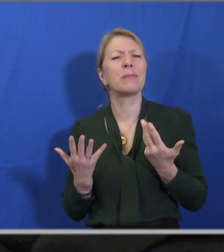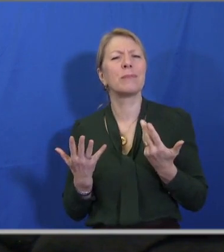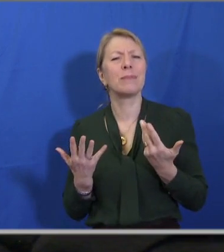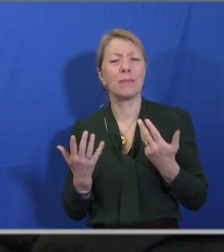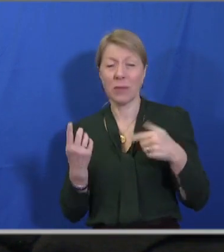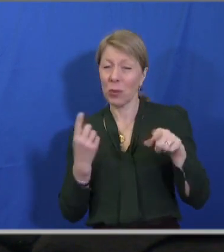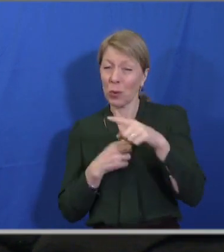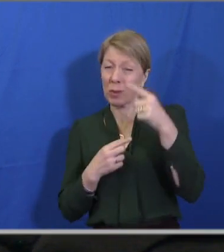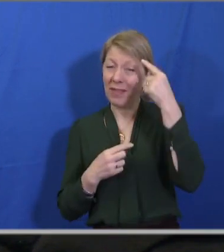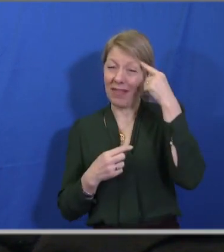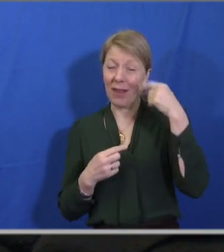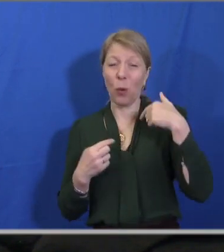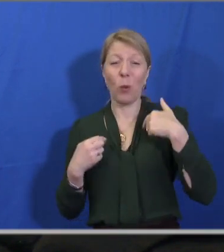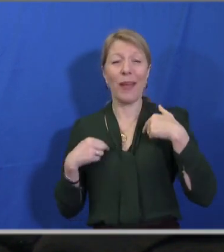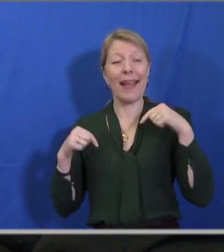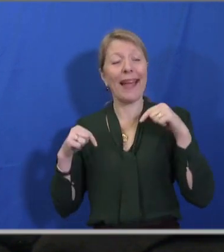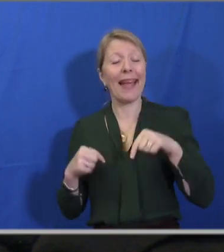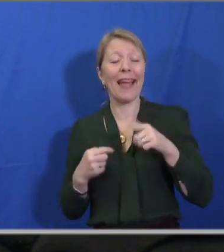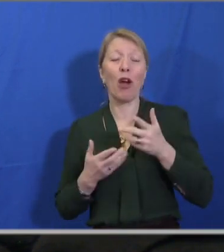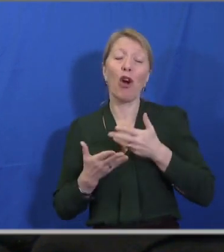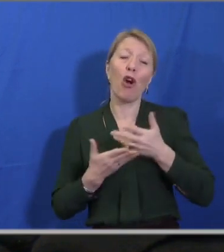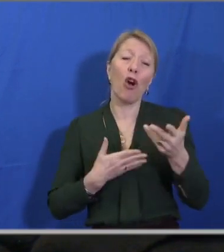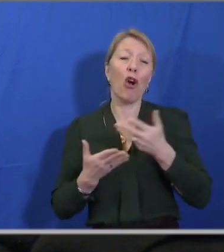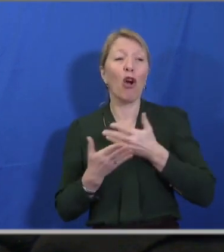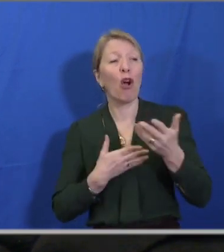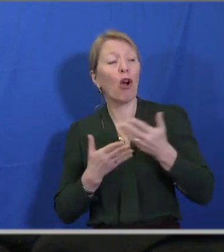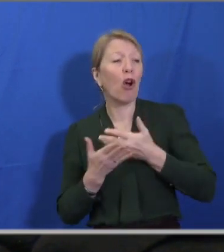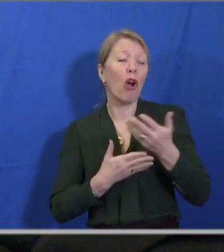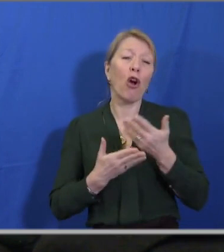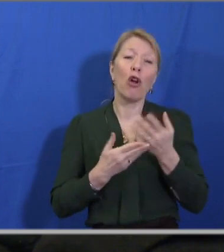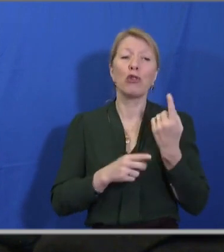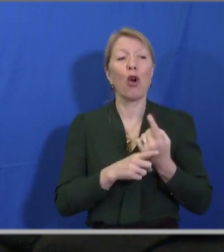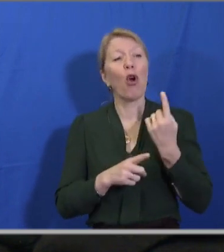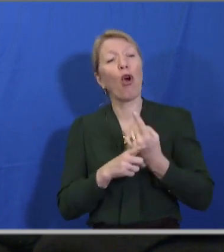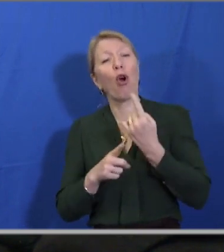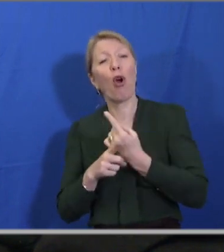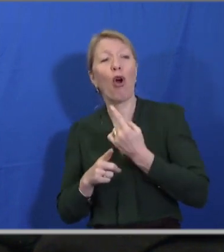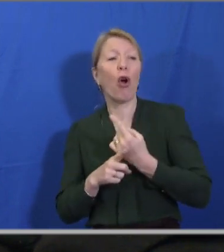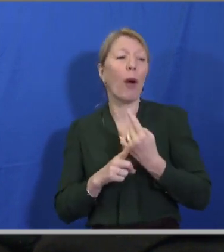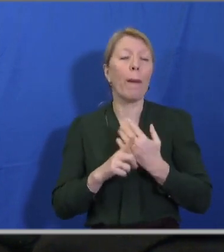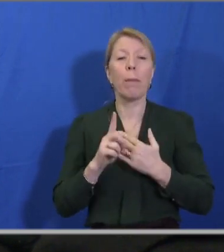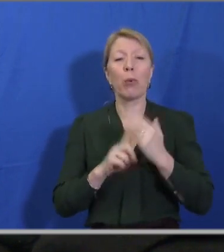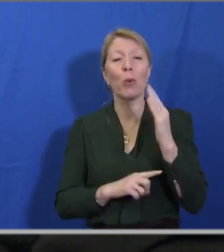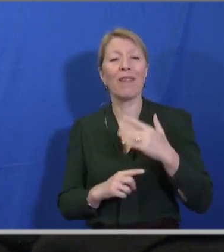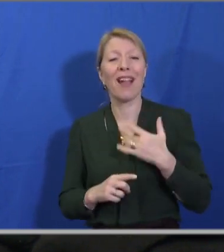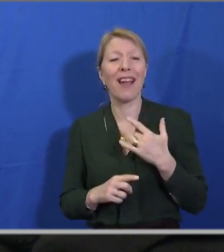people, try and improve the lives of other disabled people and ourselves. We actually